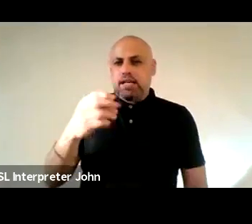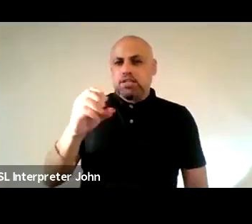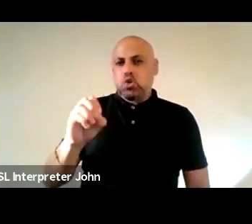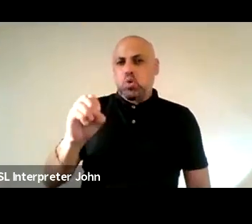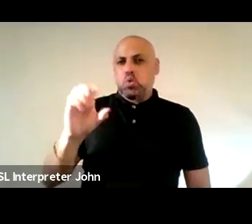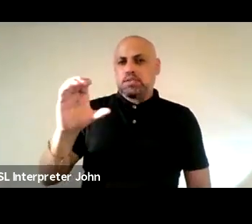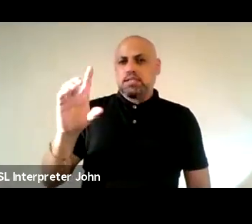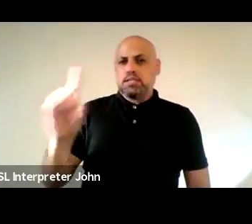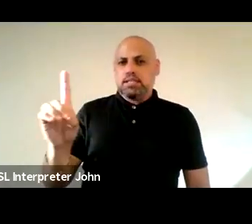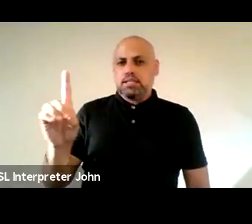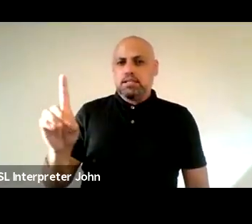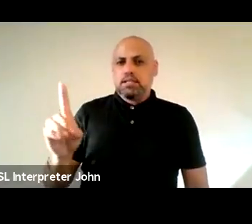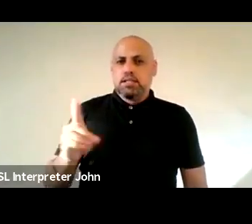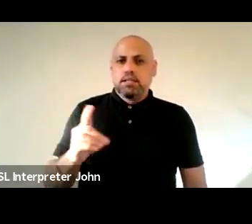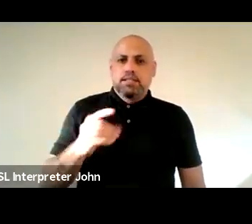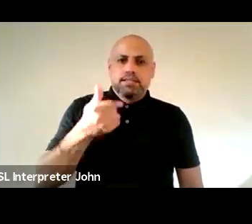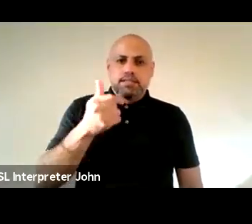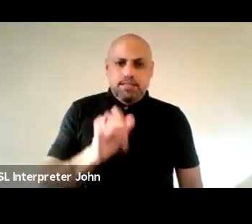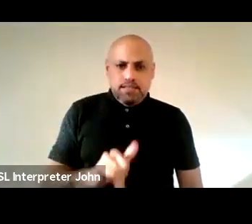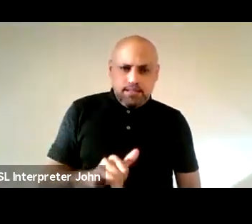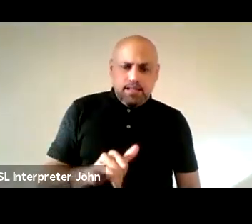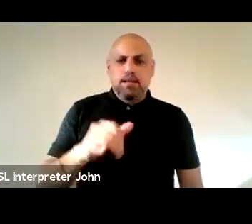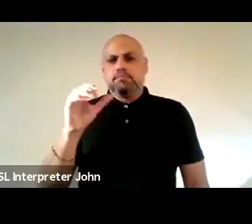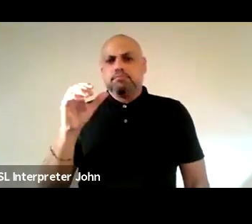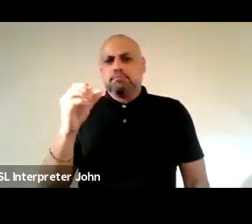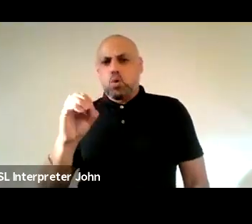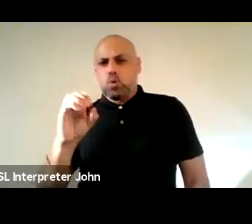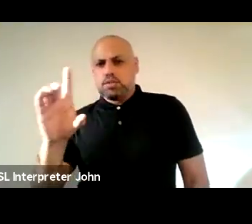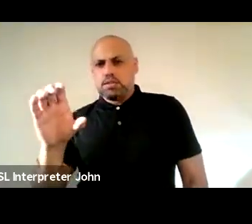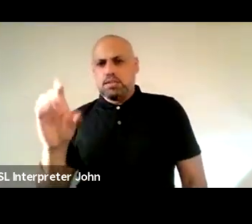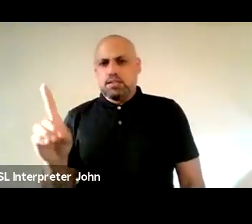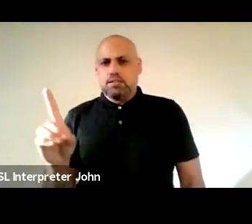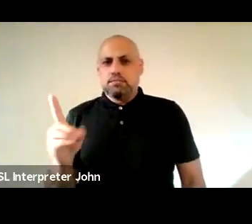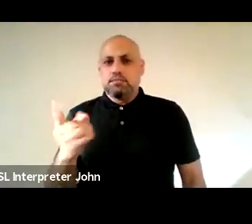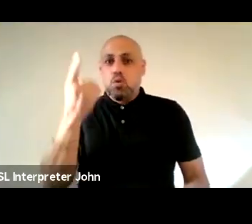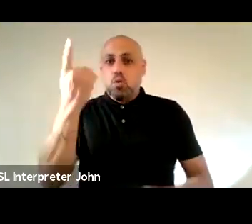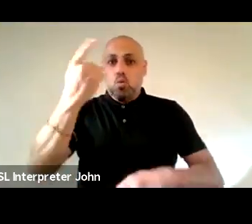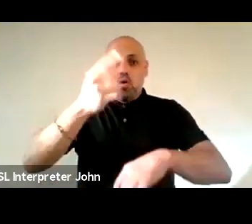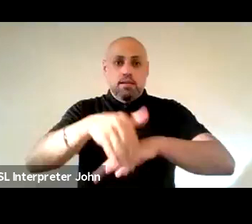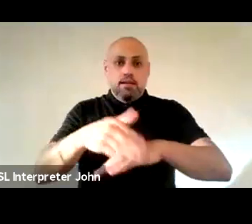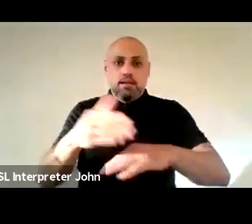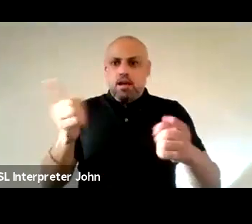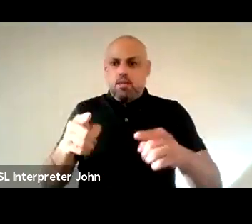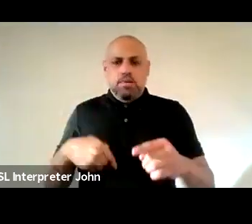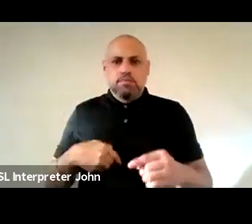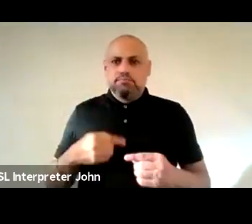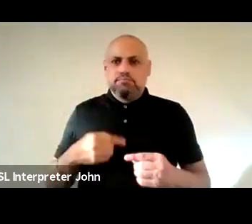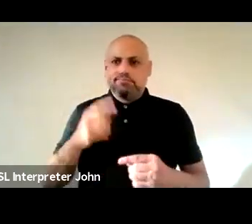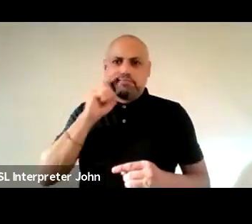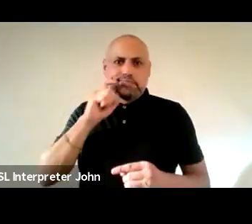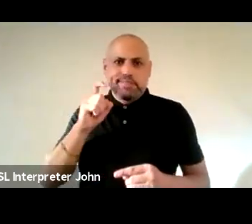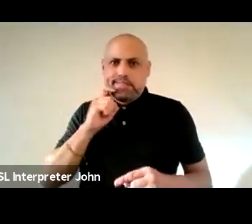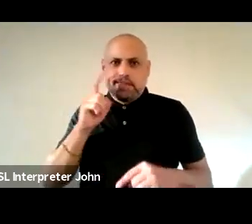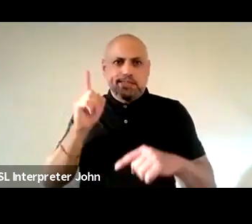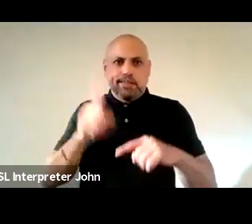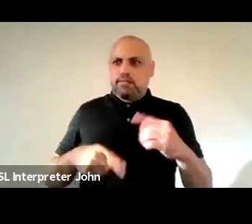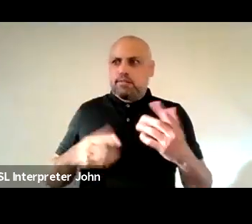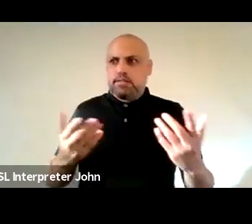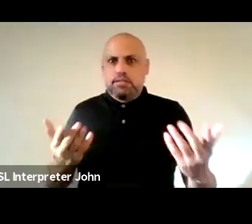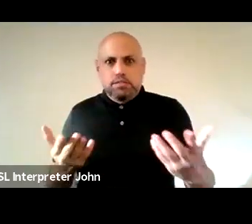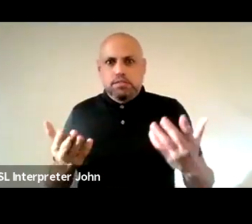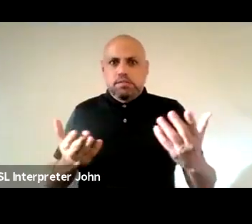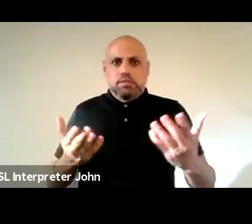homosexual OCD. One night, I couldn't perform during sex, and my girlfriend said to me, "Maybe you're gay." From that